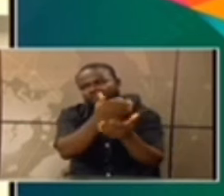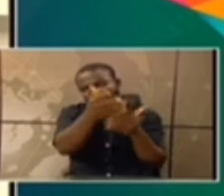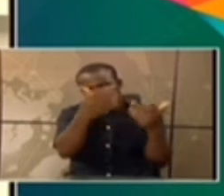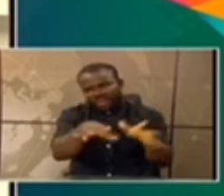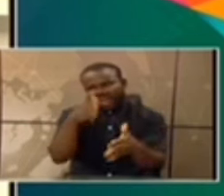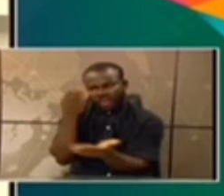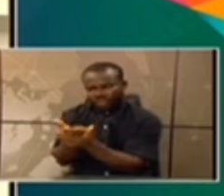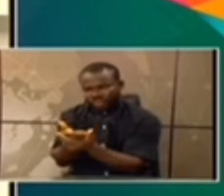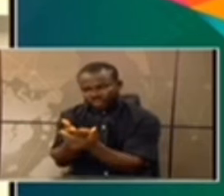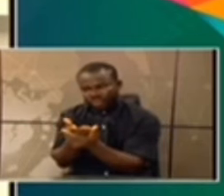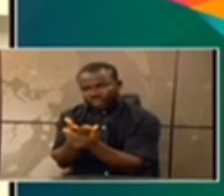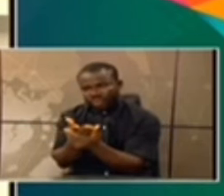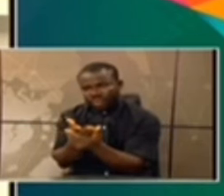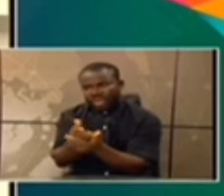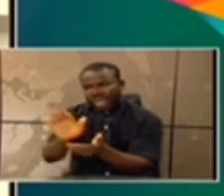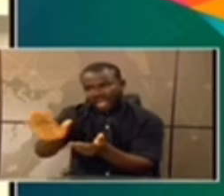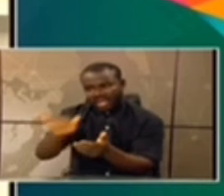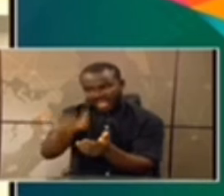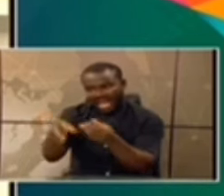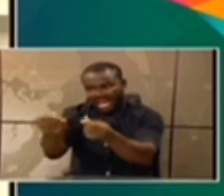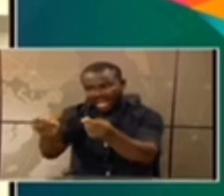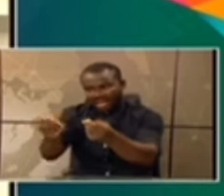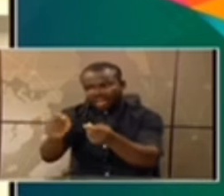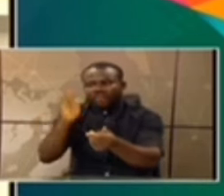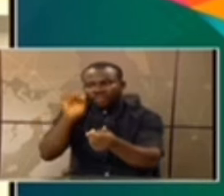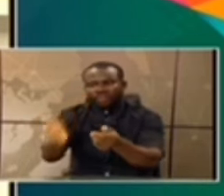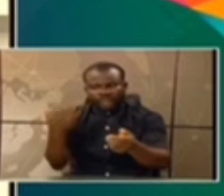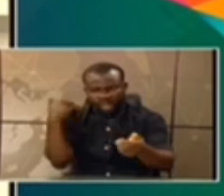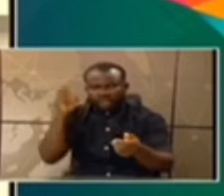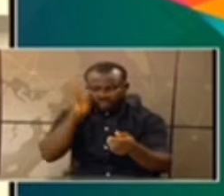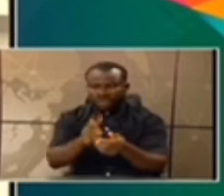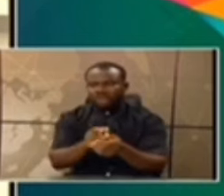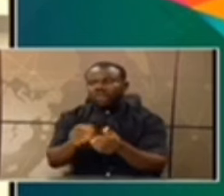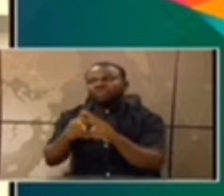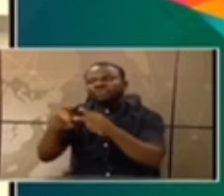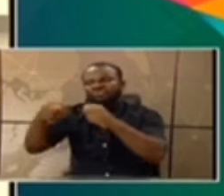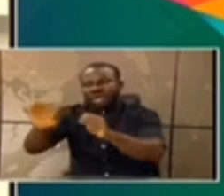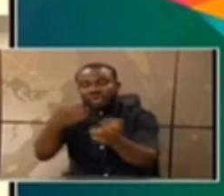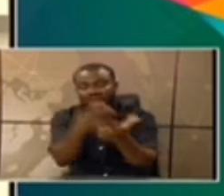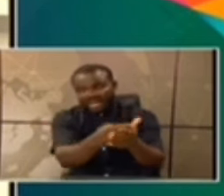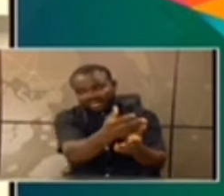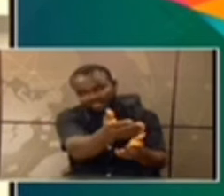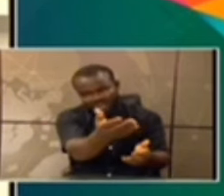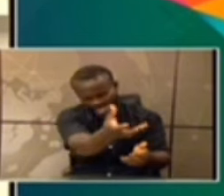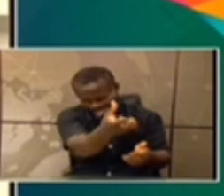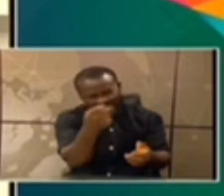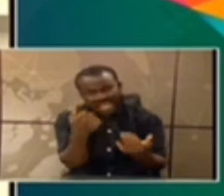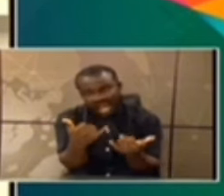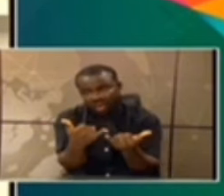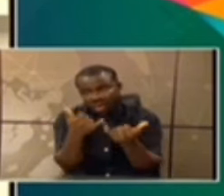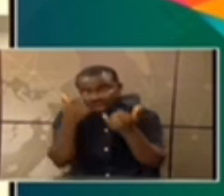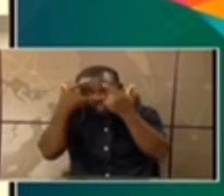Pacho, yebeje hasa asine fi unsem. Tishase ji usika. Kosa asika no.